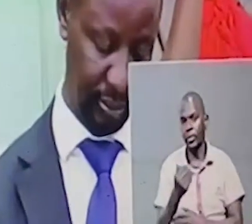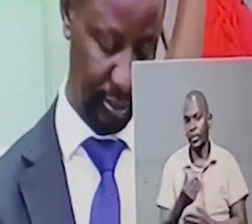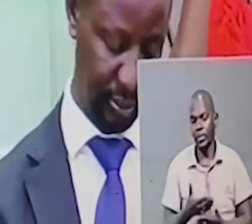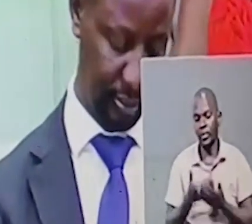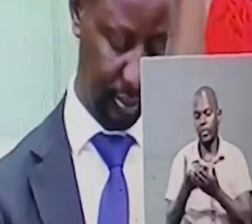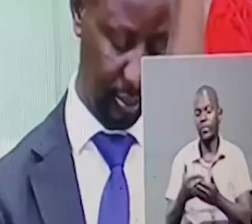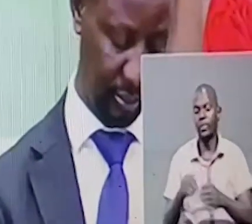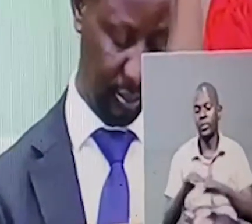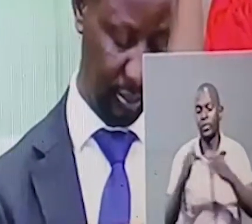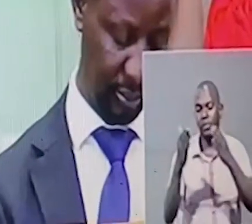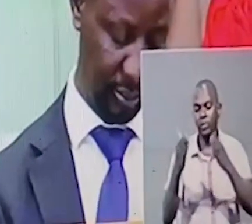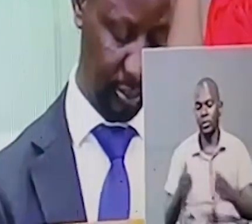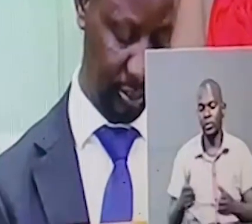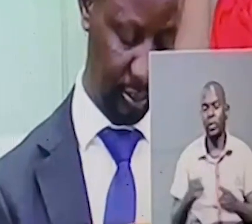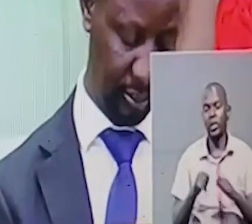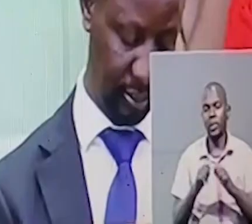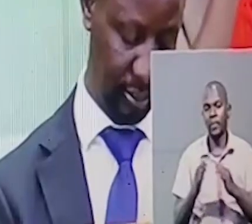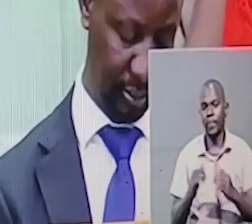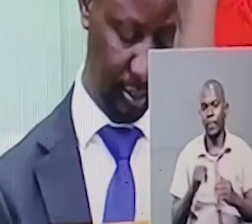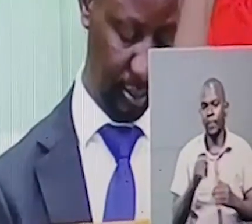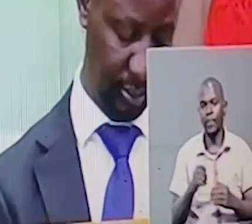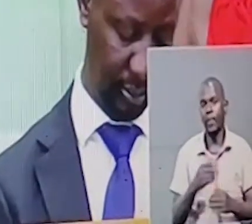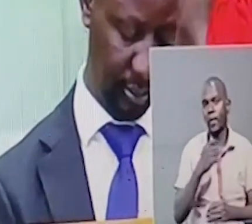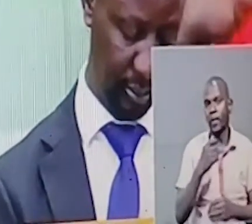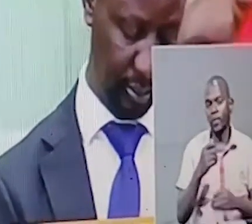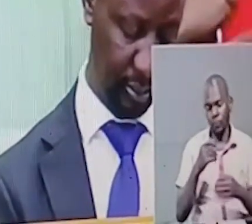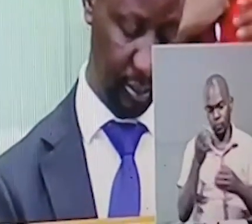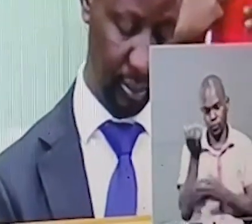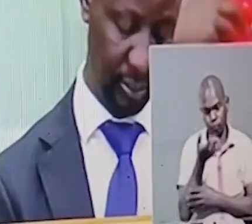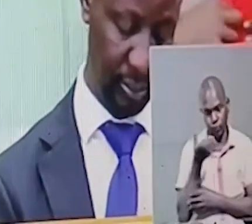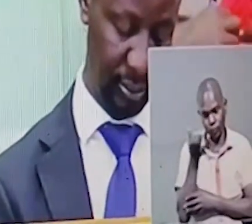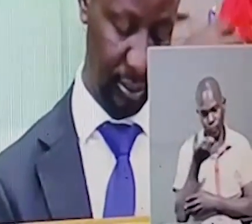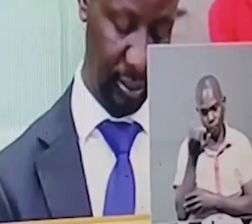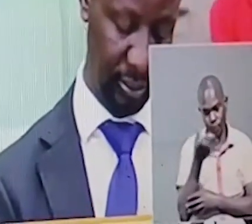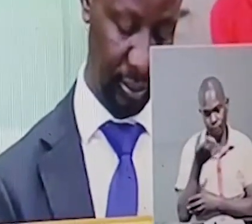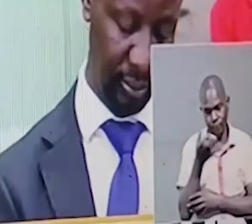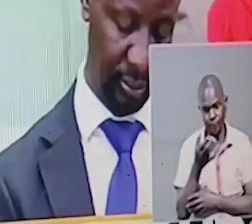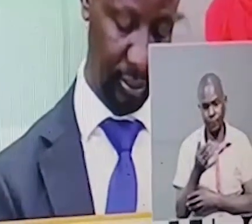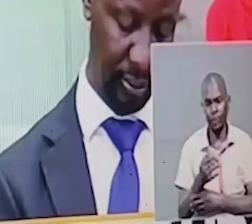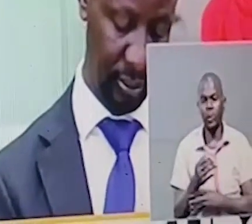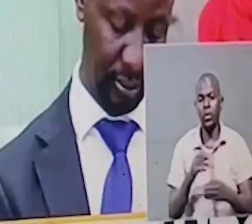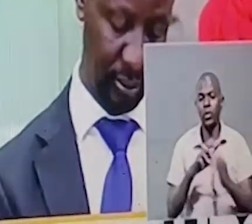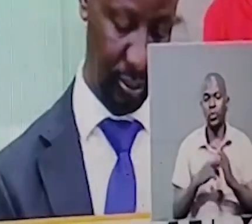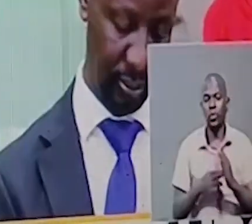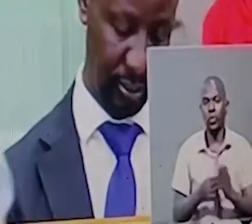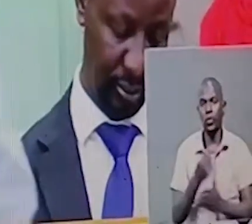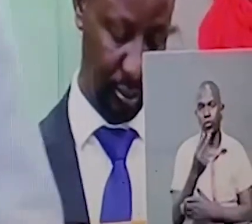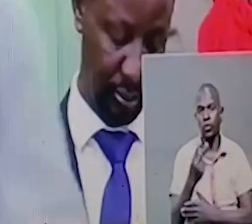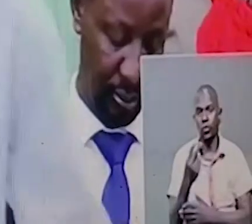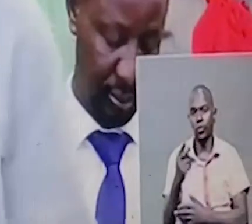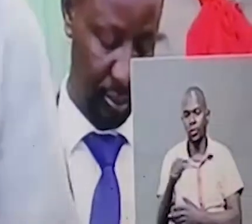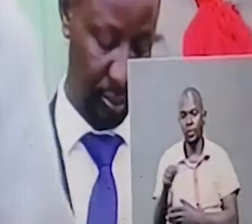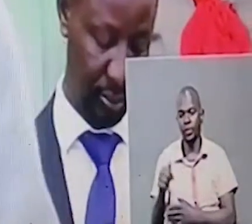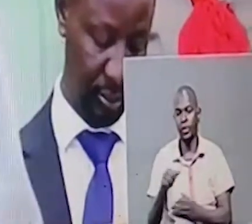here shall be inspected. And Rule 227 also provides for record